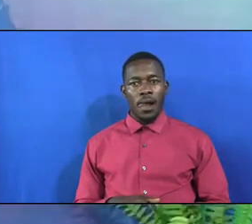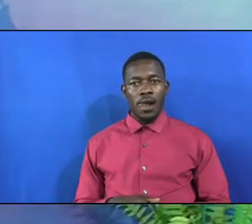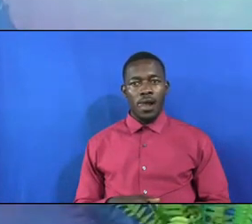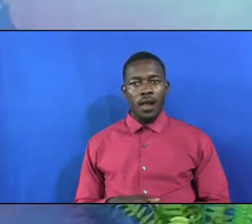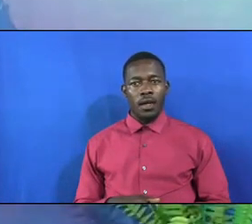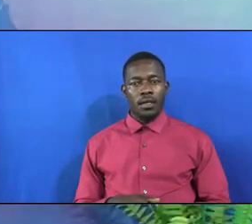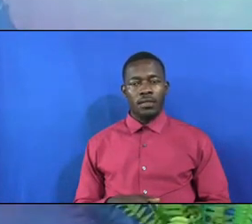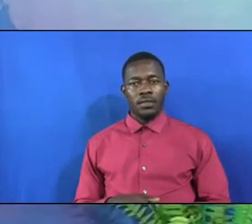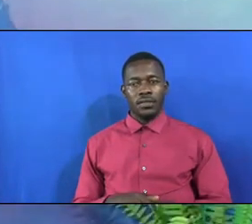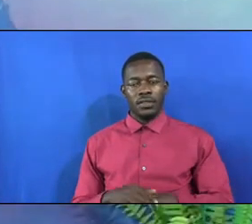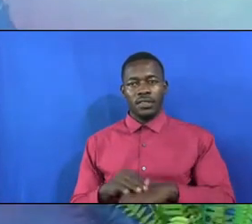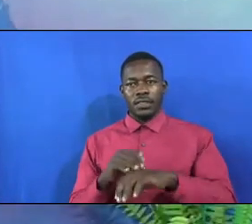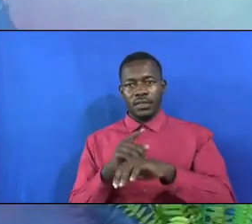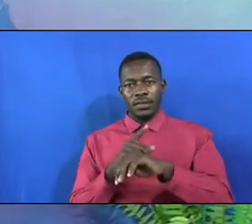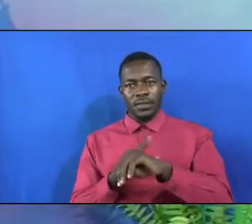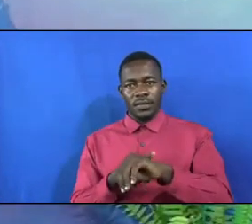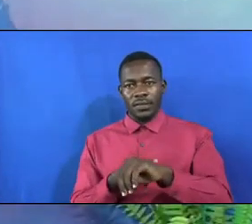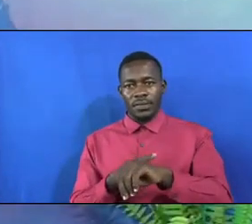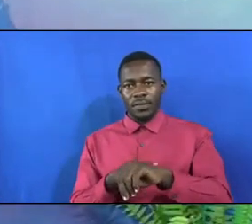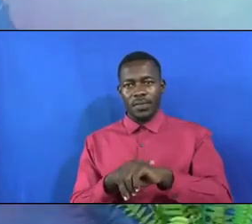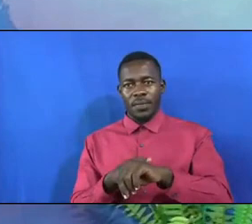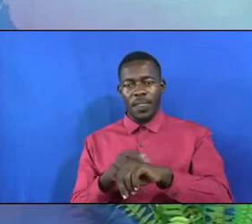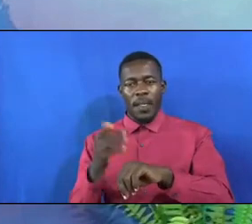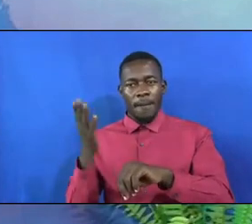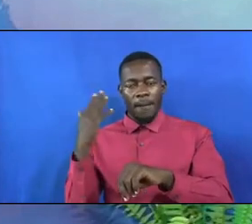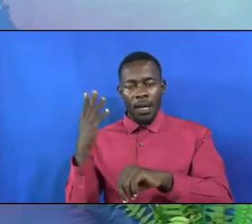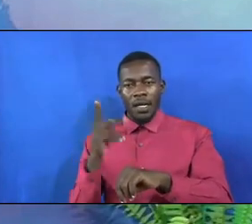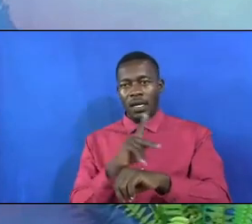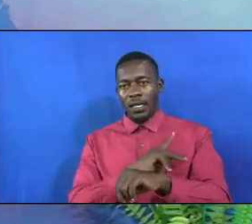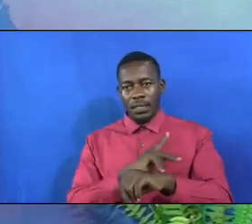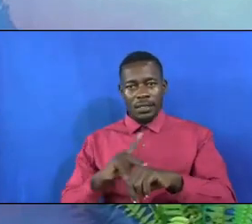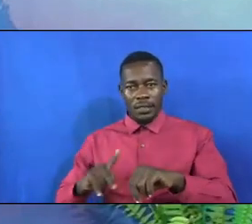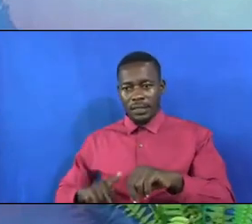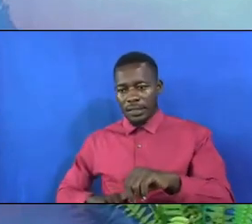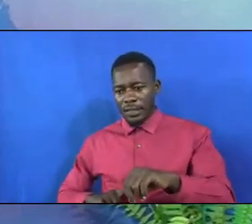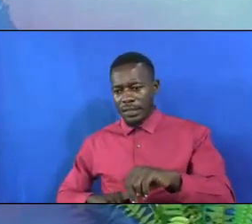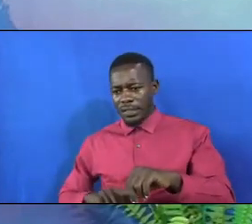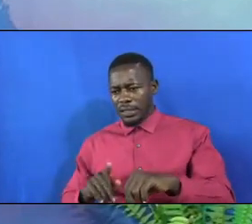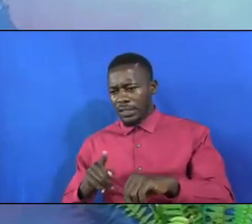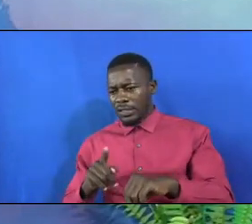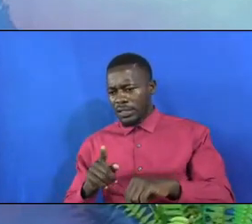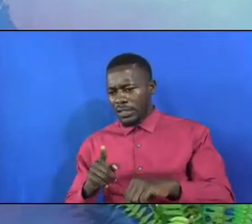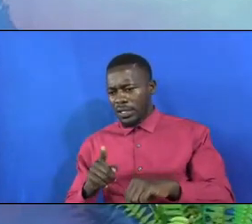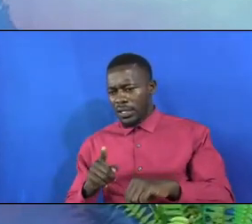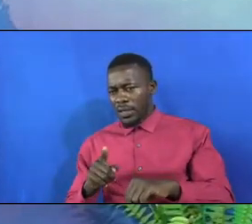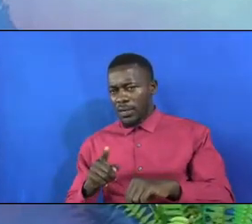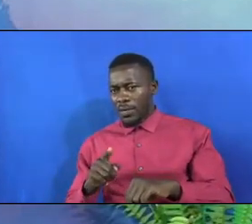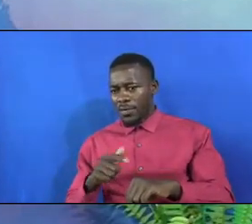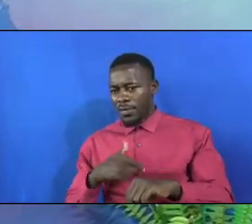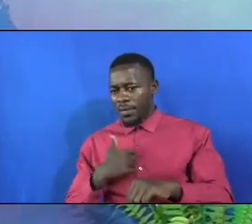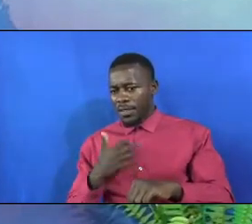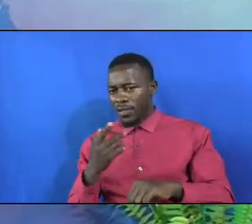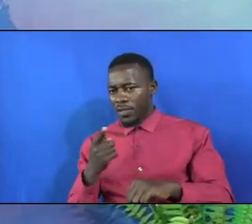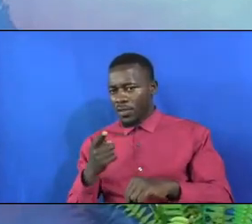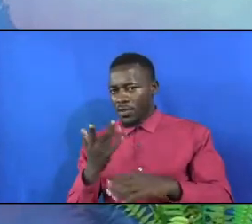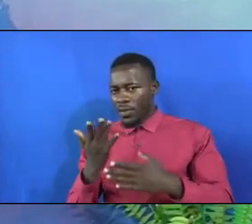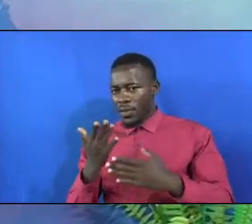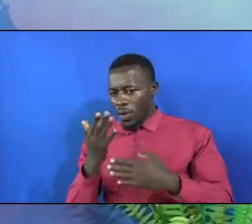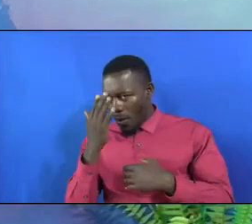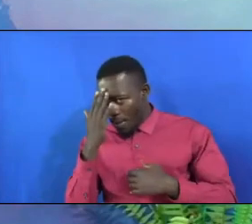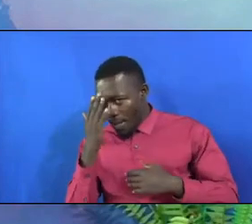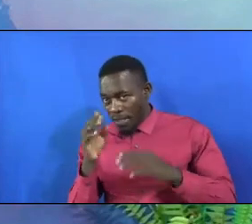the king would have known that these midwives had a hand in this, their life would have been gone. But you know